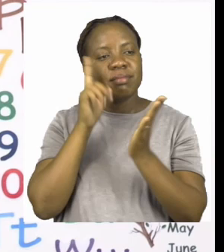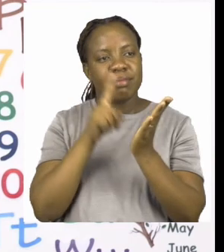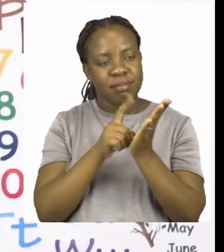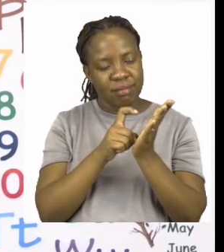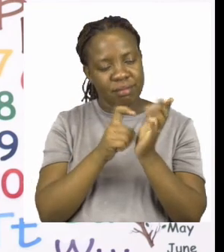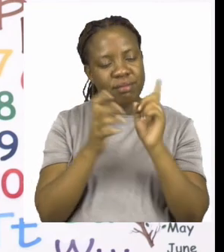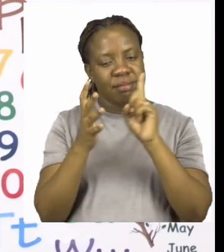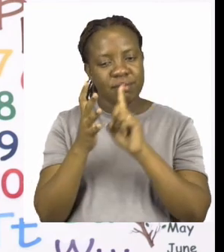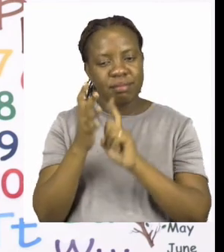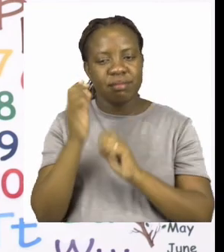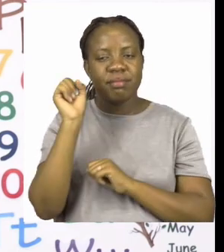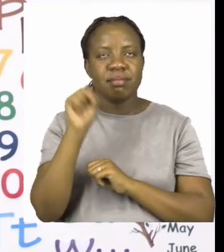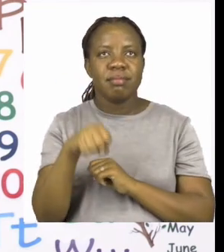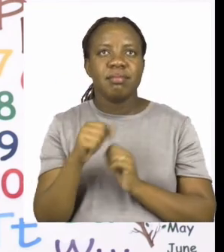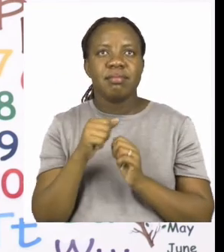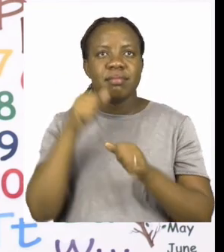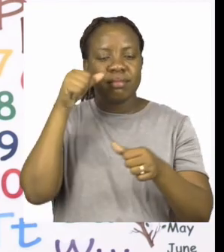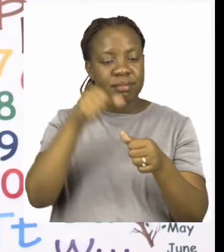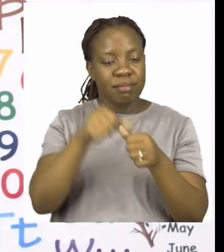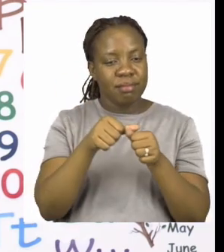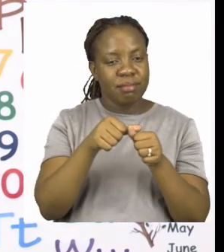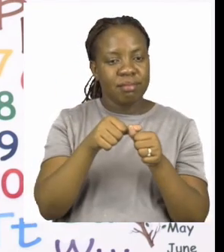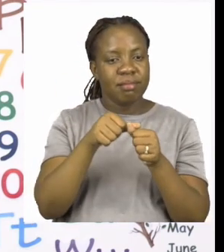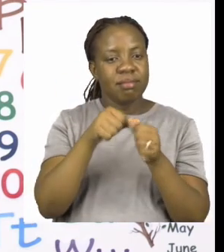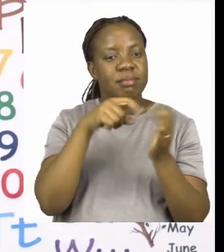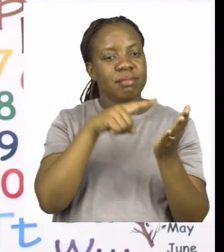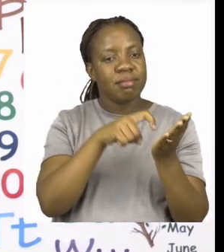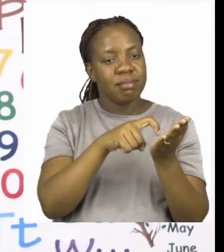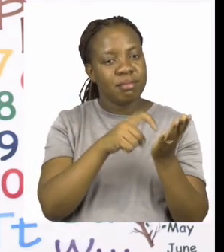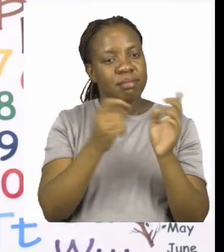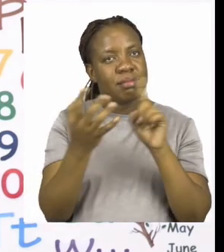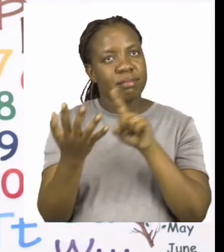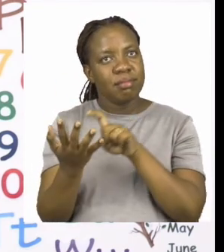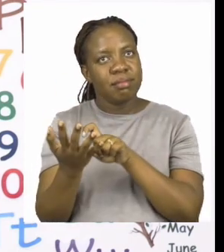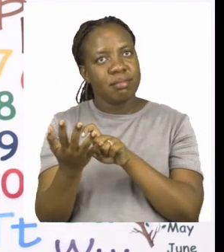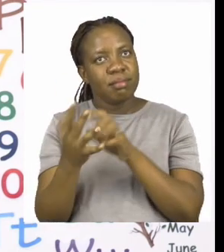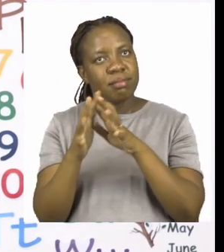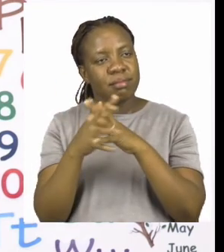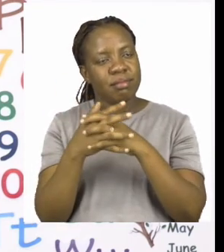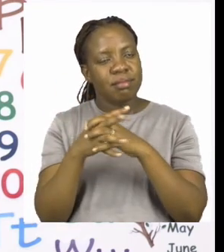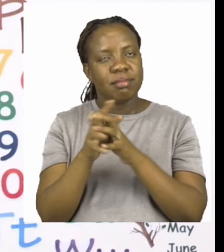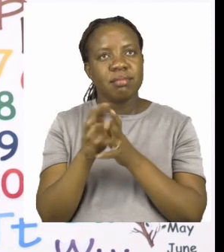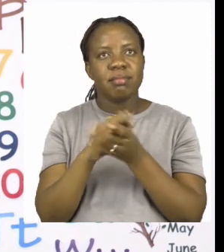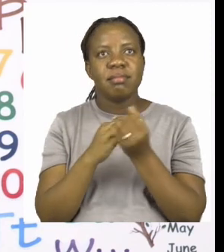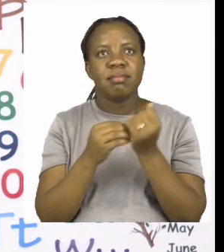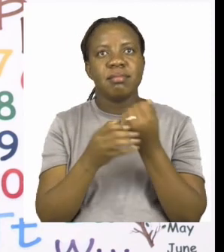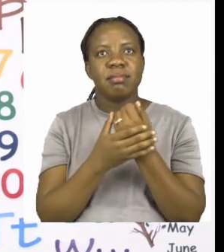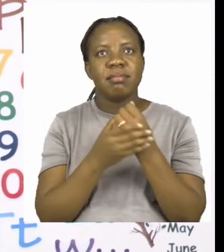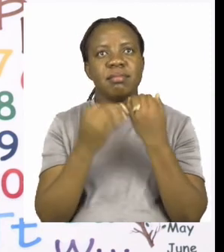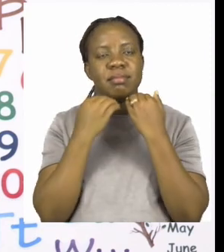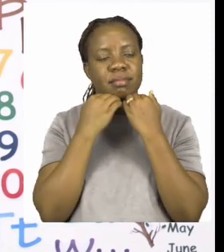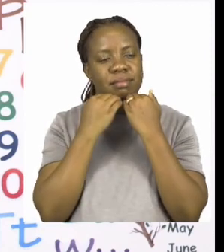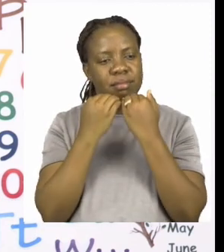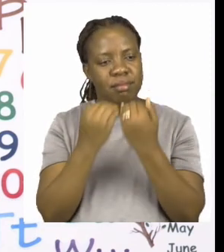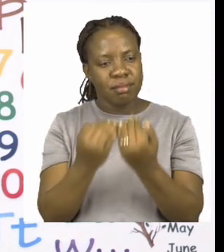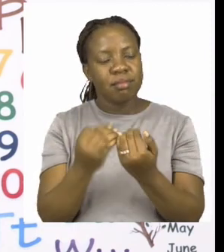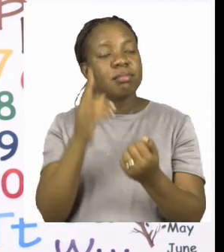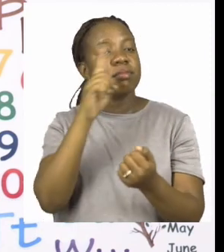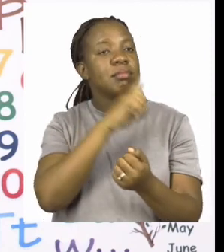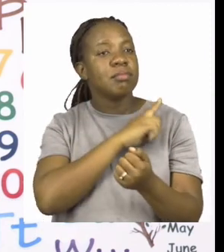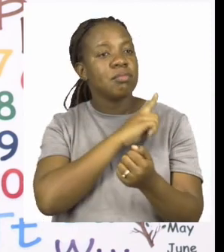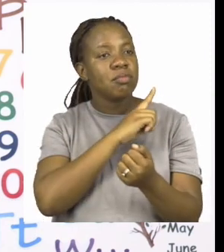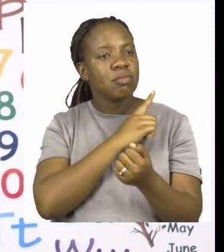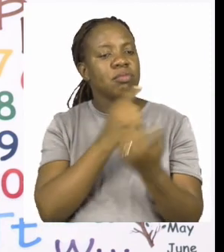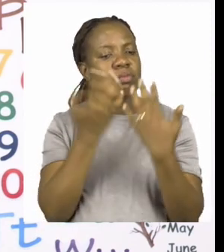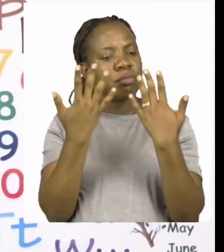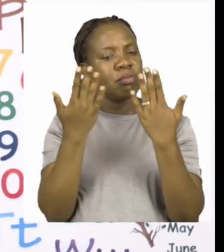sanitize. Now remember everyone, sanitizing is important because it keeps our hands clean